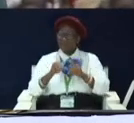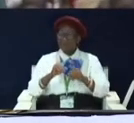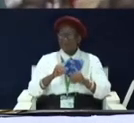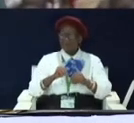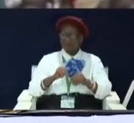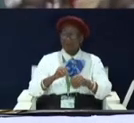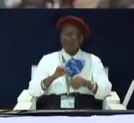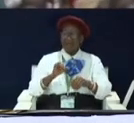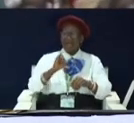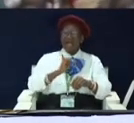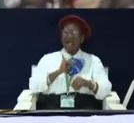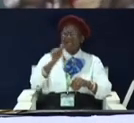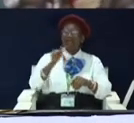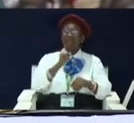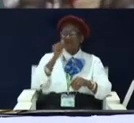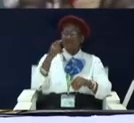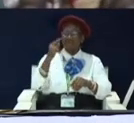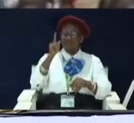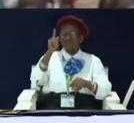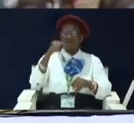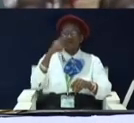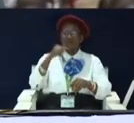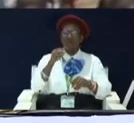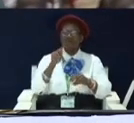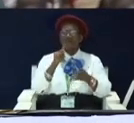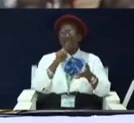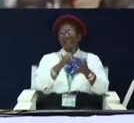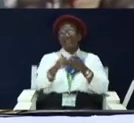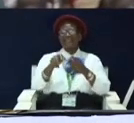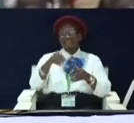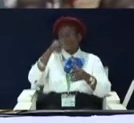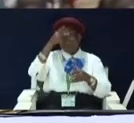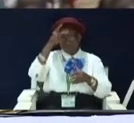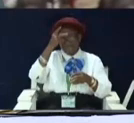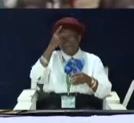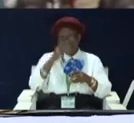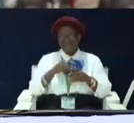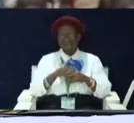not the one who killed Goliath. Èmi kọ́ mo pa Goliath o.